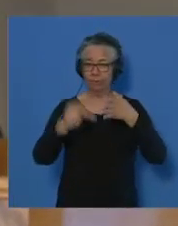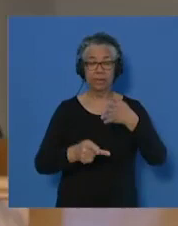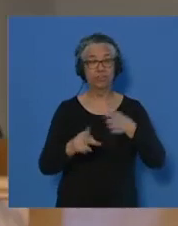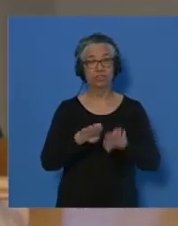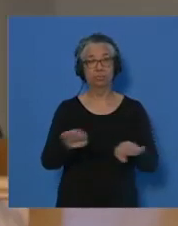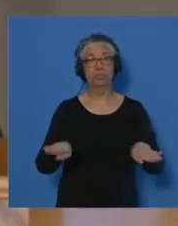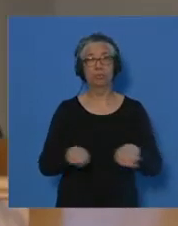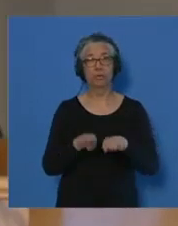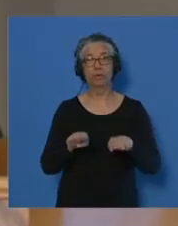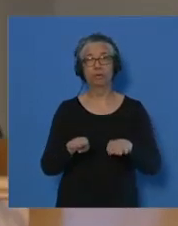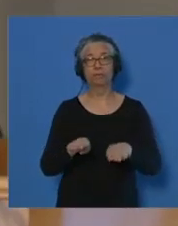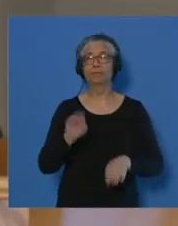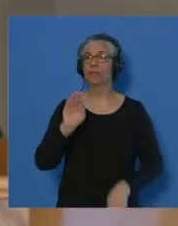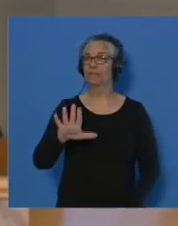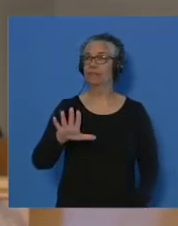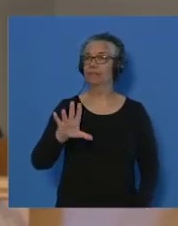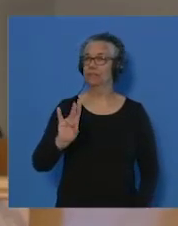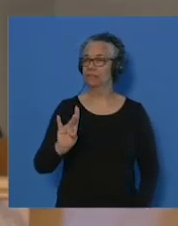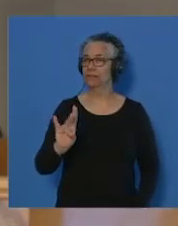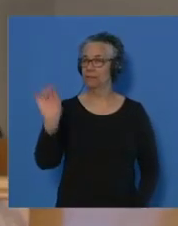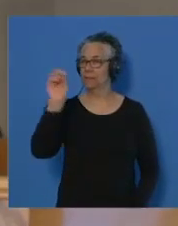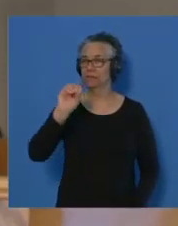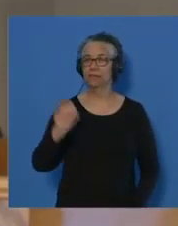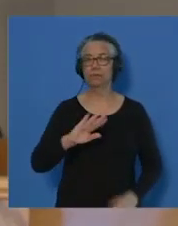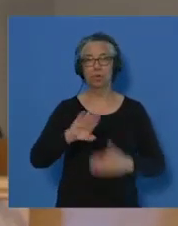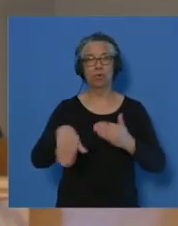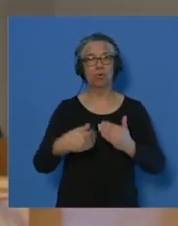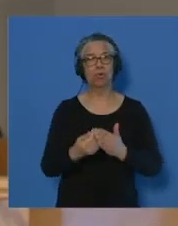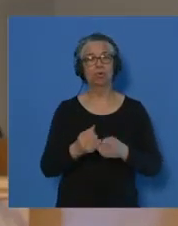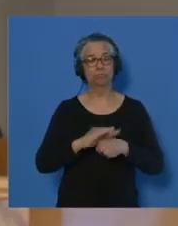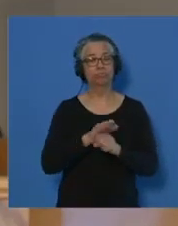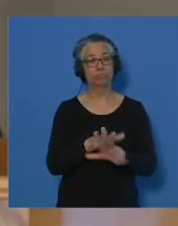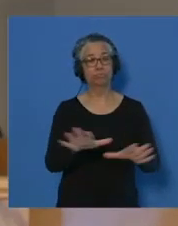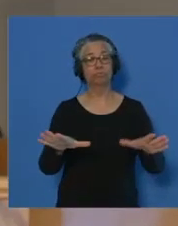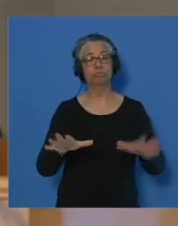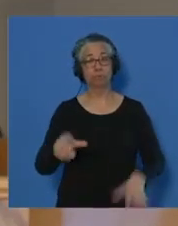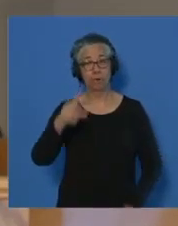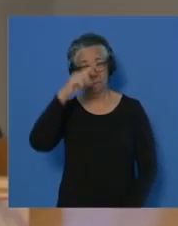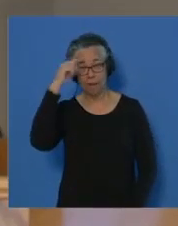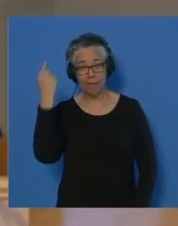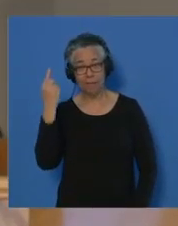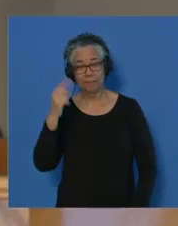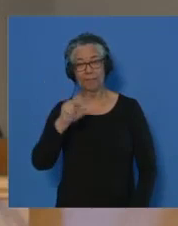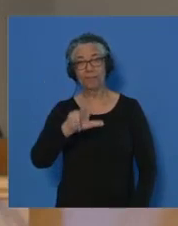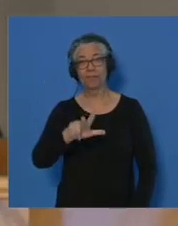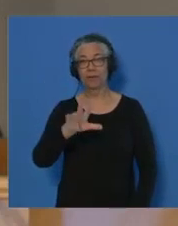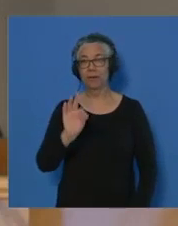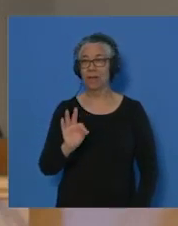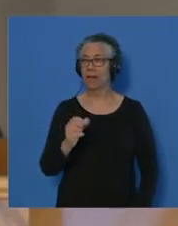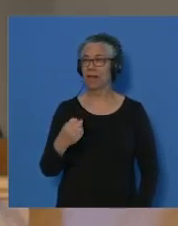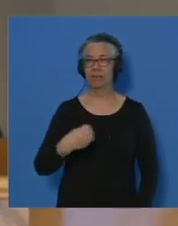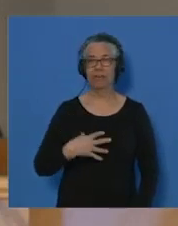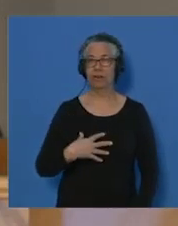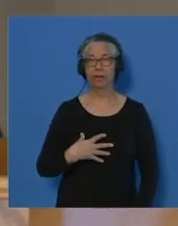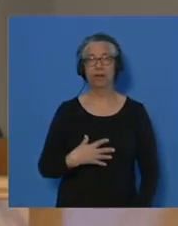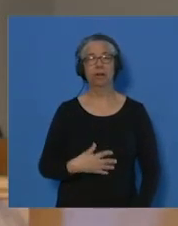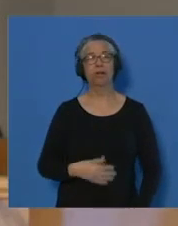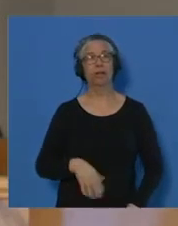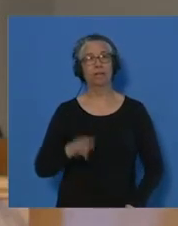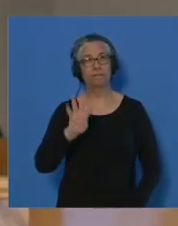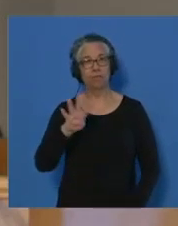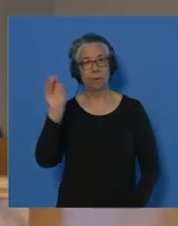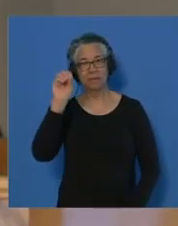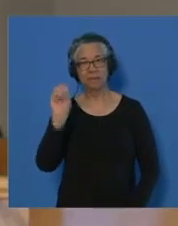Currently, 57% of all the COVID cases are Black, 39% are white, and 4% are other